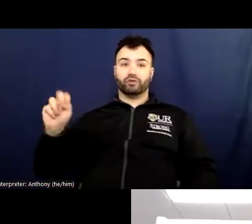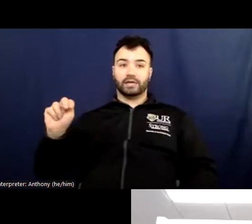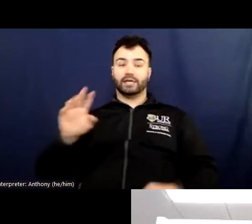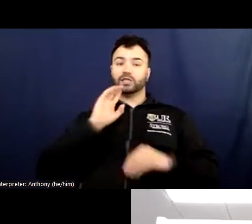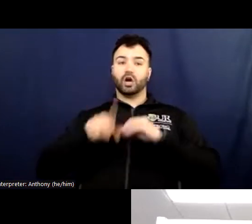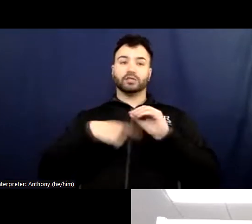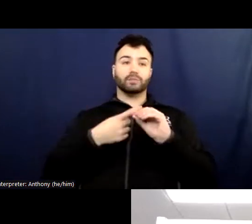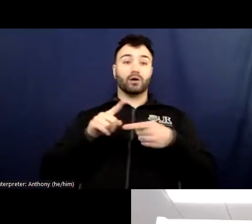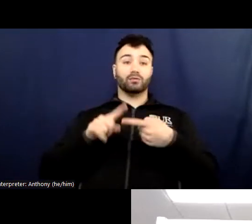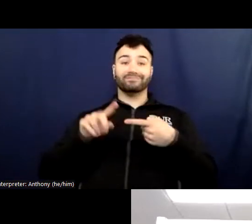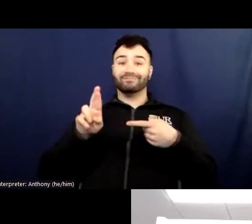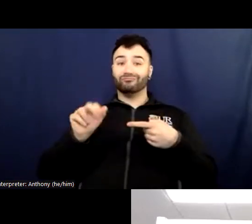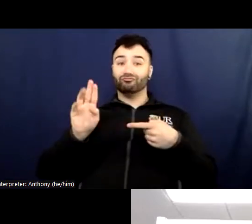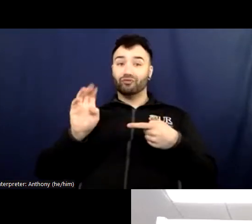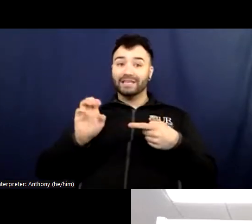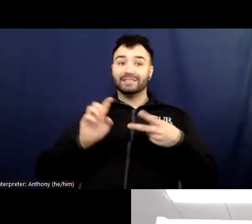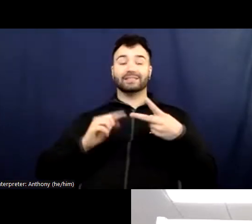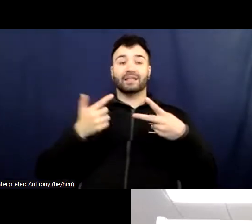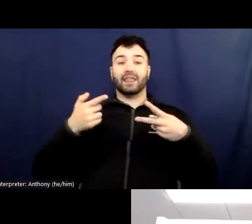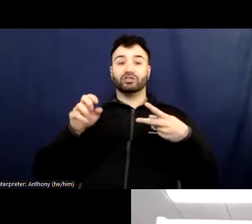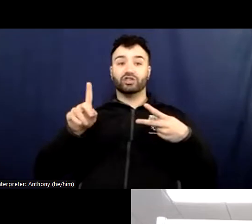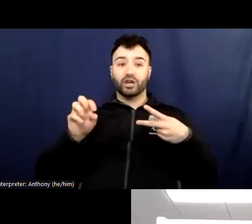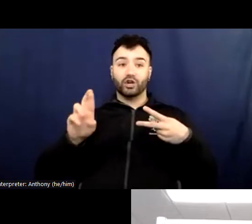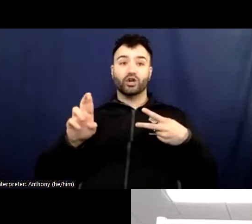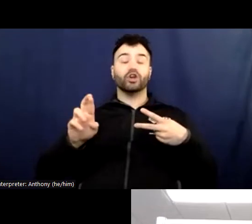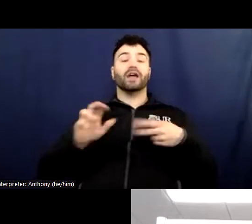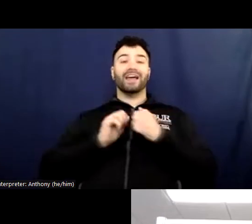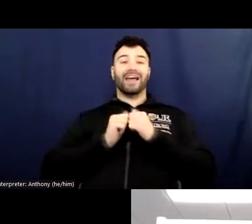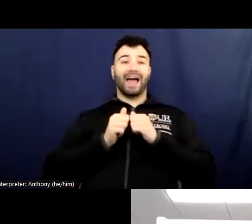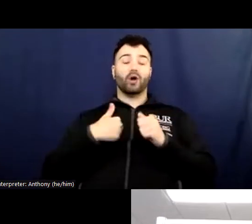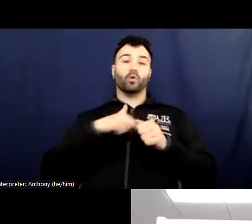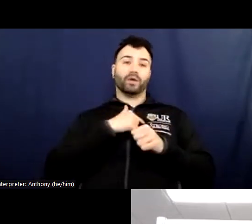and also its really ultimate failure.